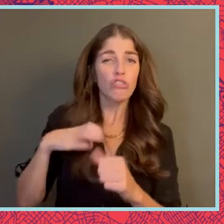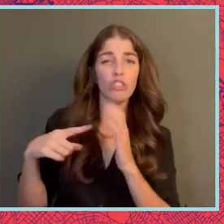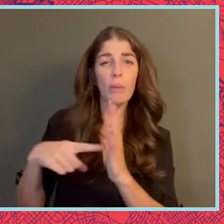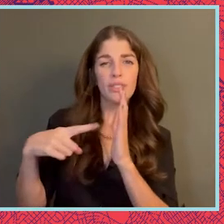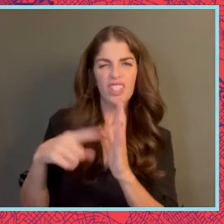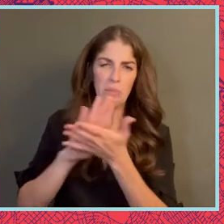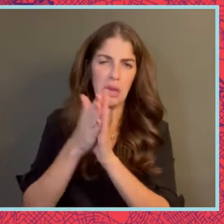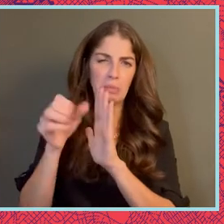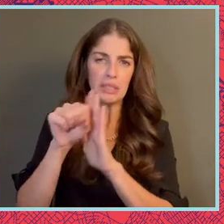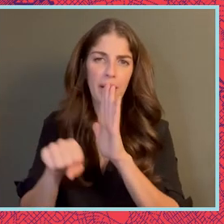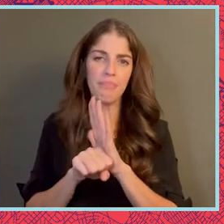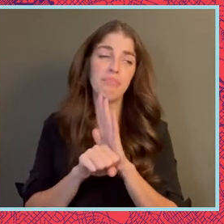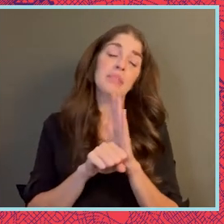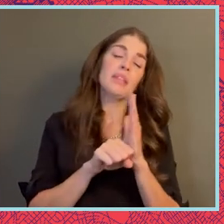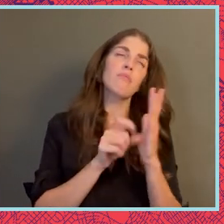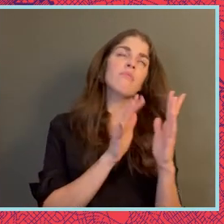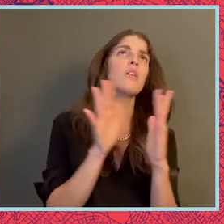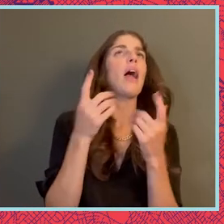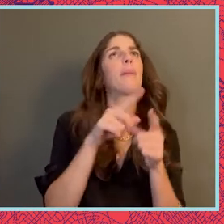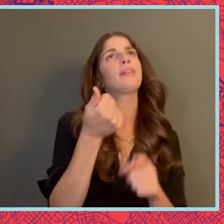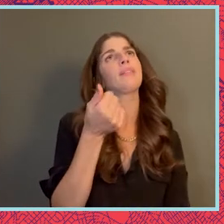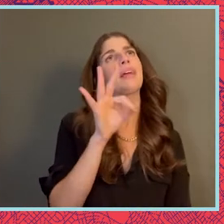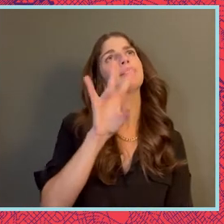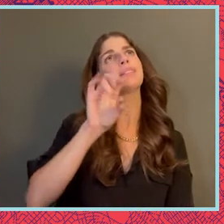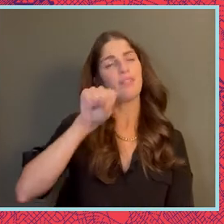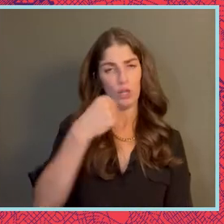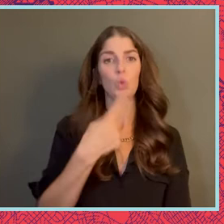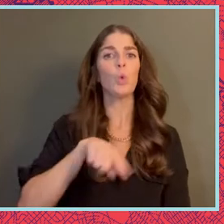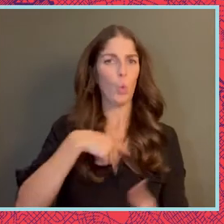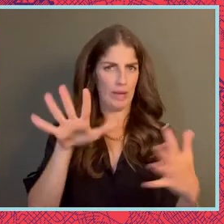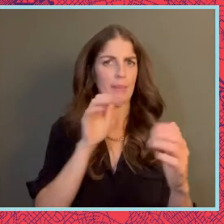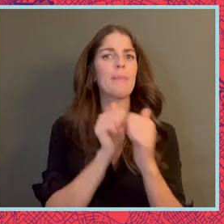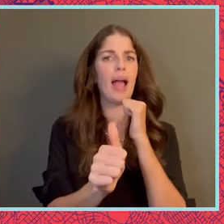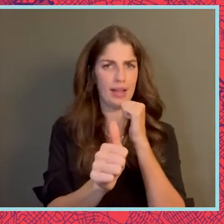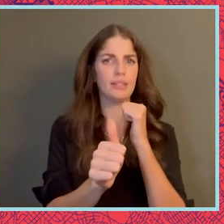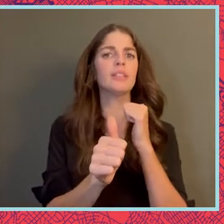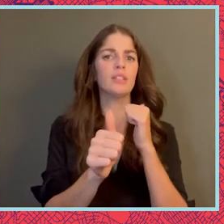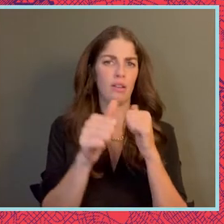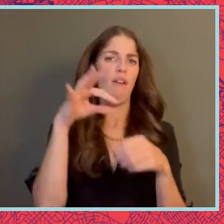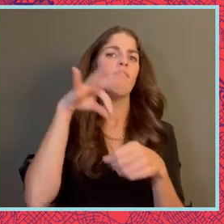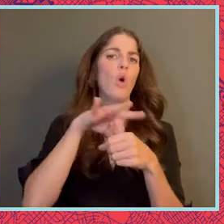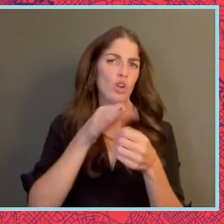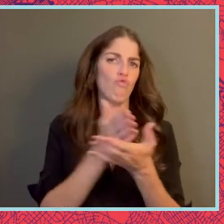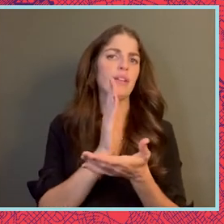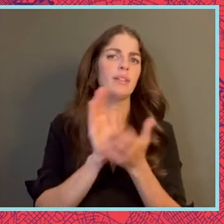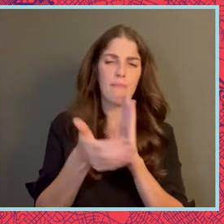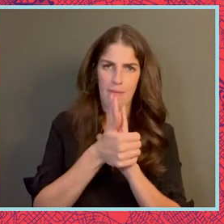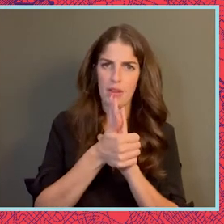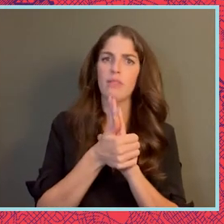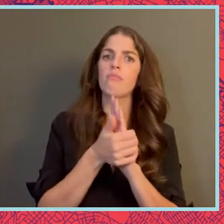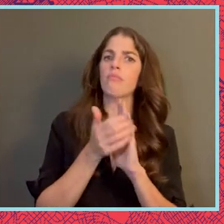late 1970s, when we were able to pass a D.C. voting rights amendment, which would have amended the Constitution to allow us